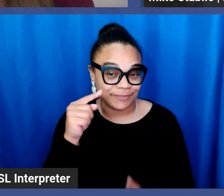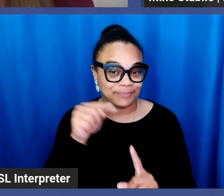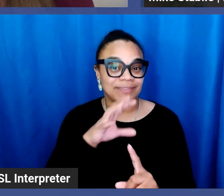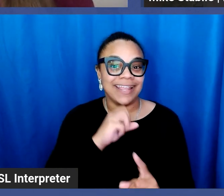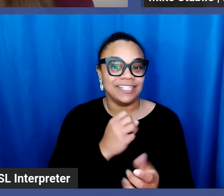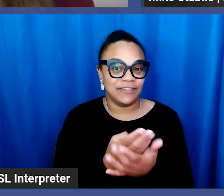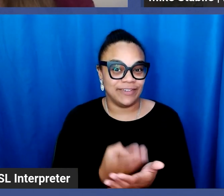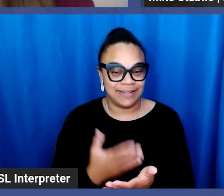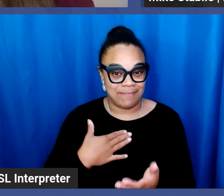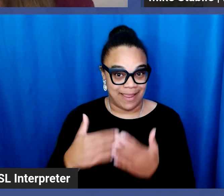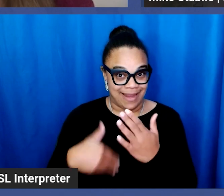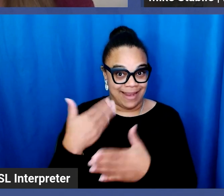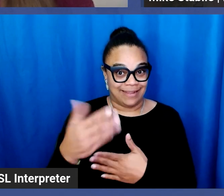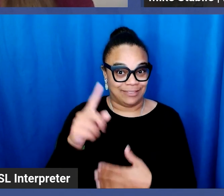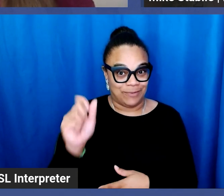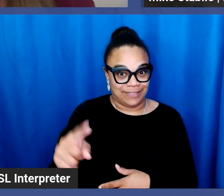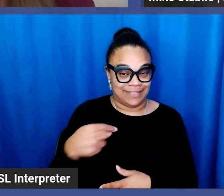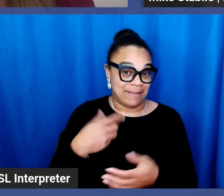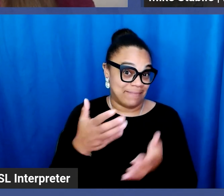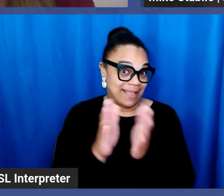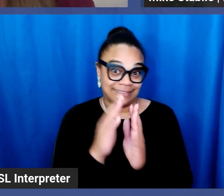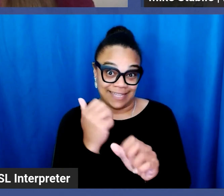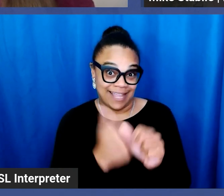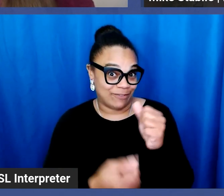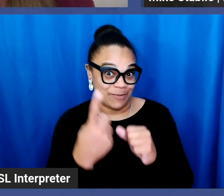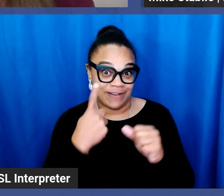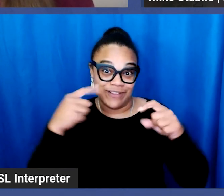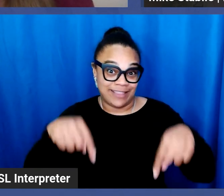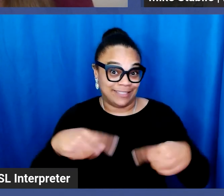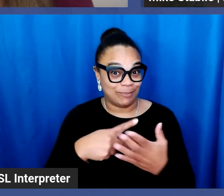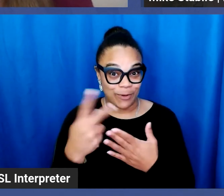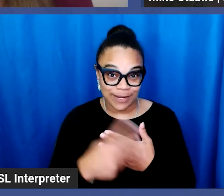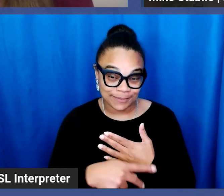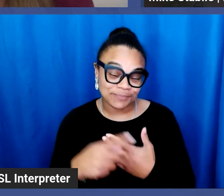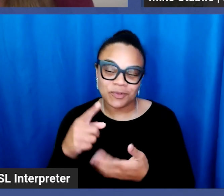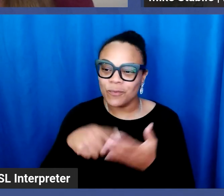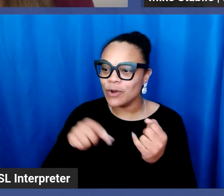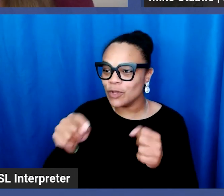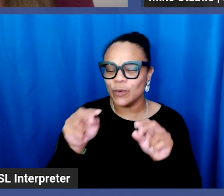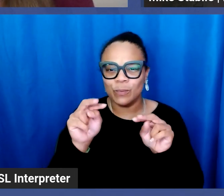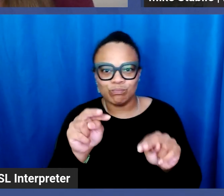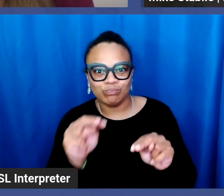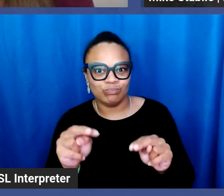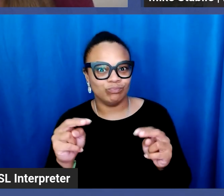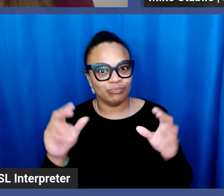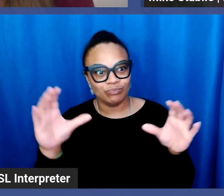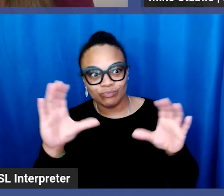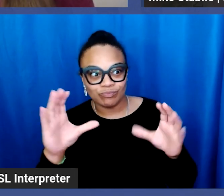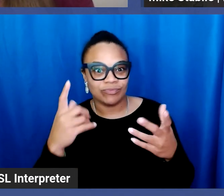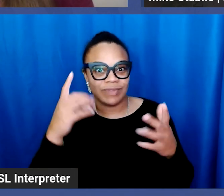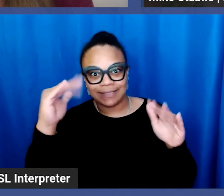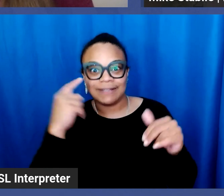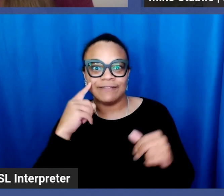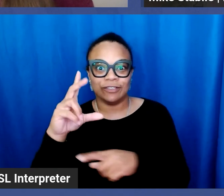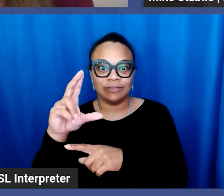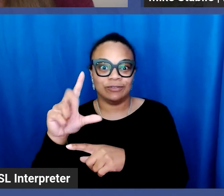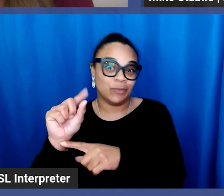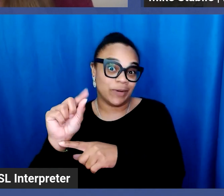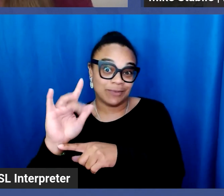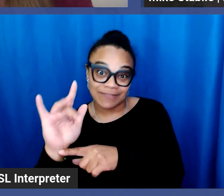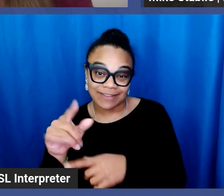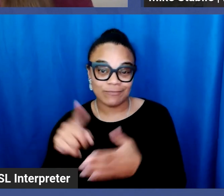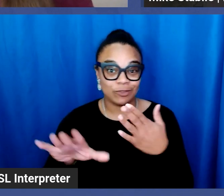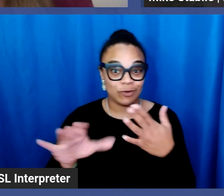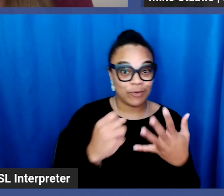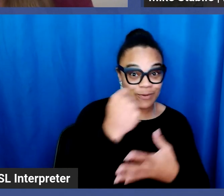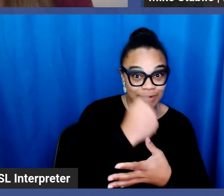verification. My next question I've been asking everyone a part of this program is, what are you looking for in 2025? What are your